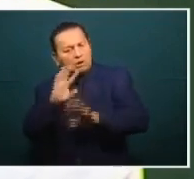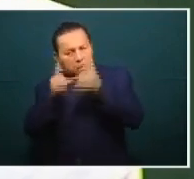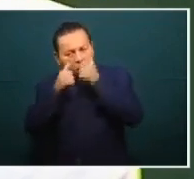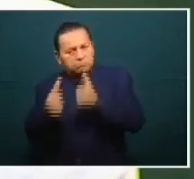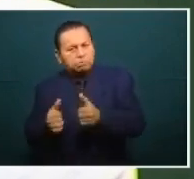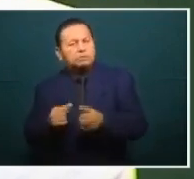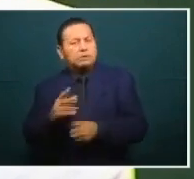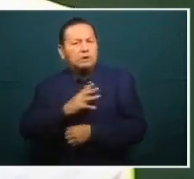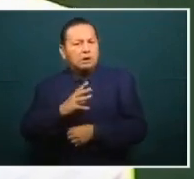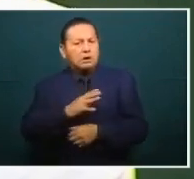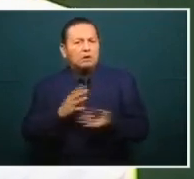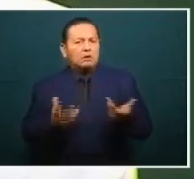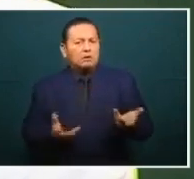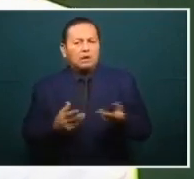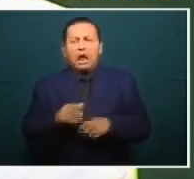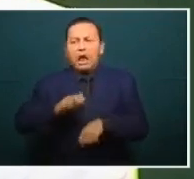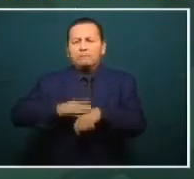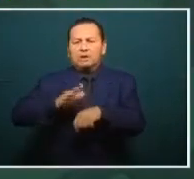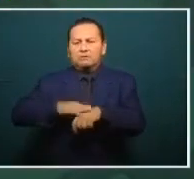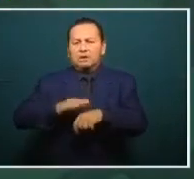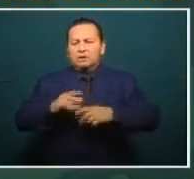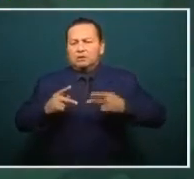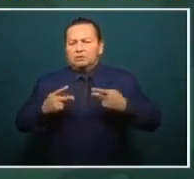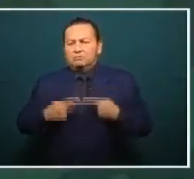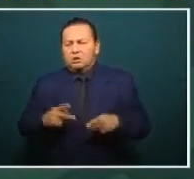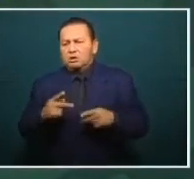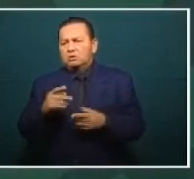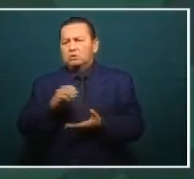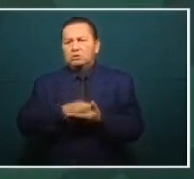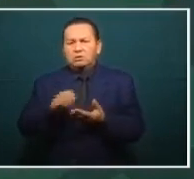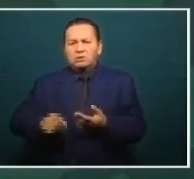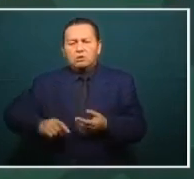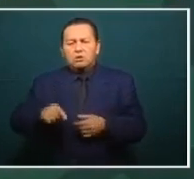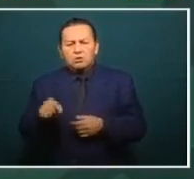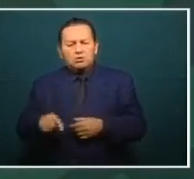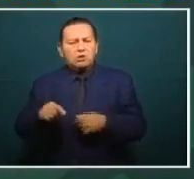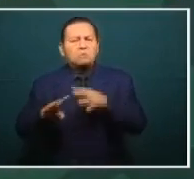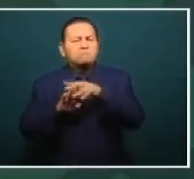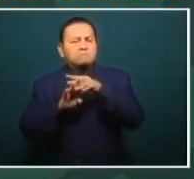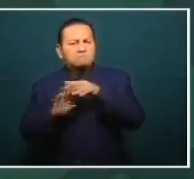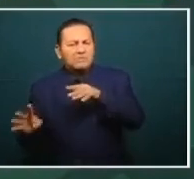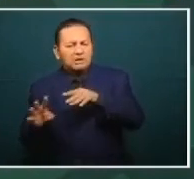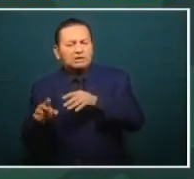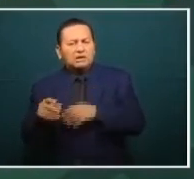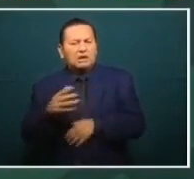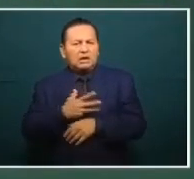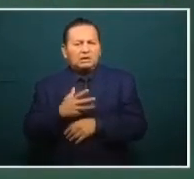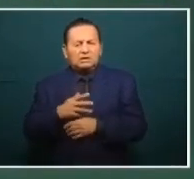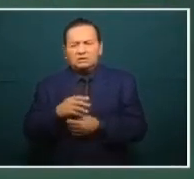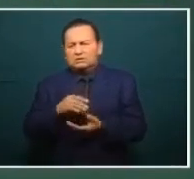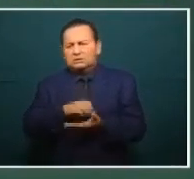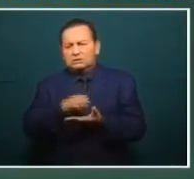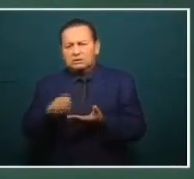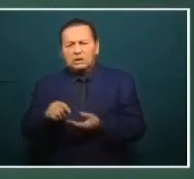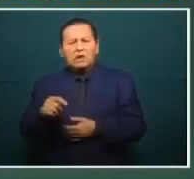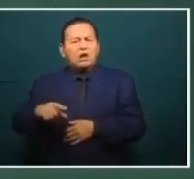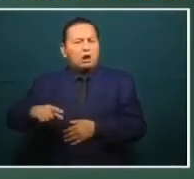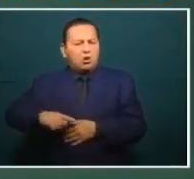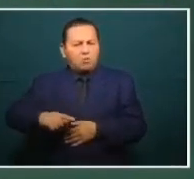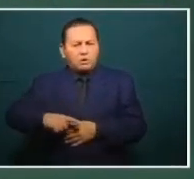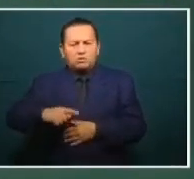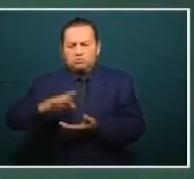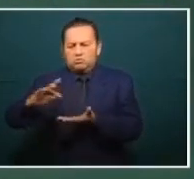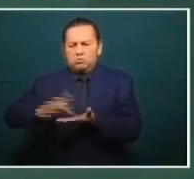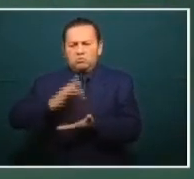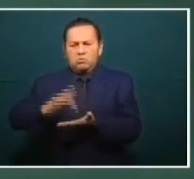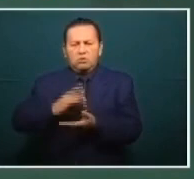the south of our border. Elementos de migración. Contamos We con have el more apoyo de los gobiernos